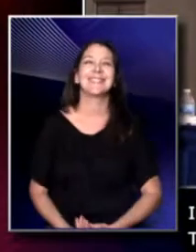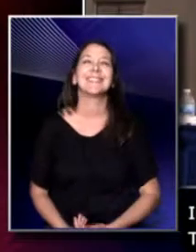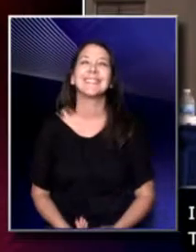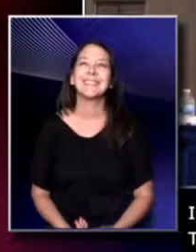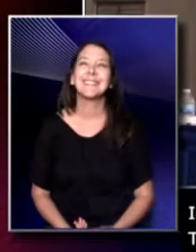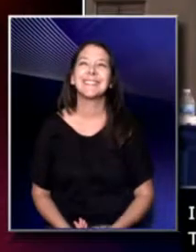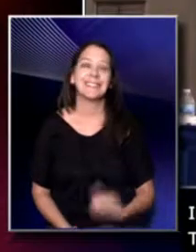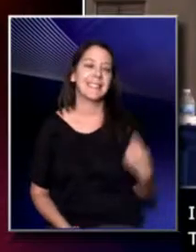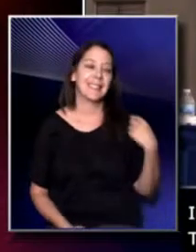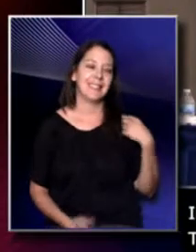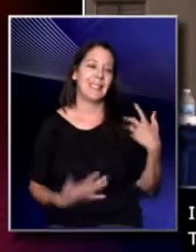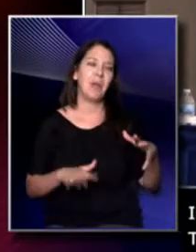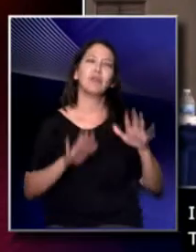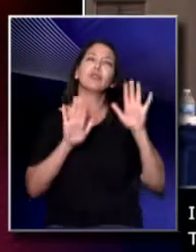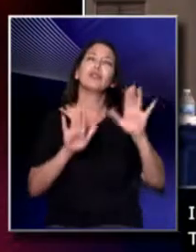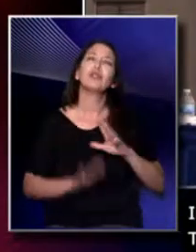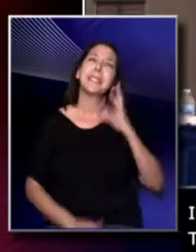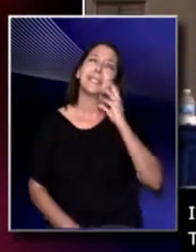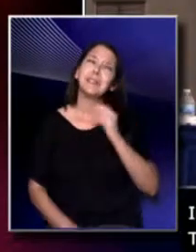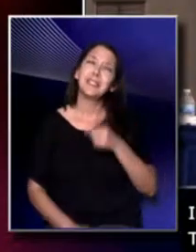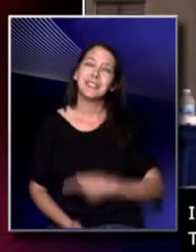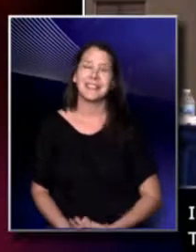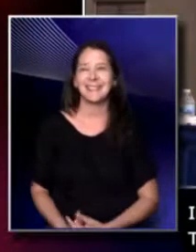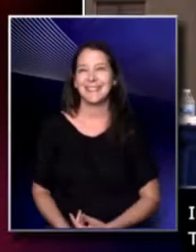It was a grace period.